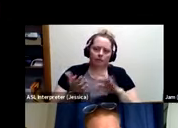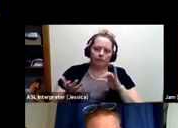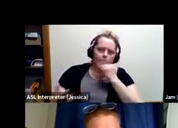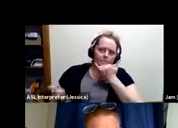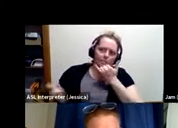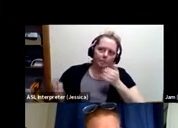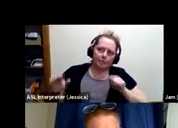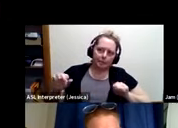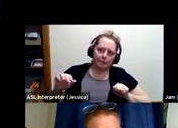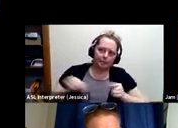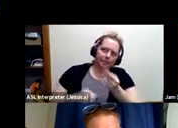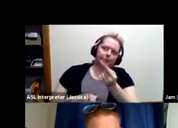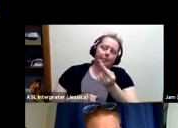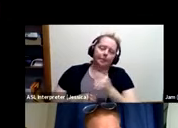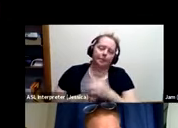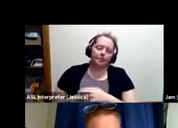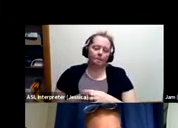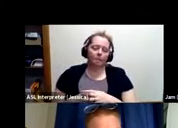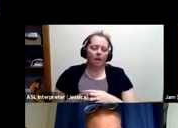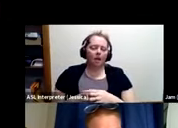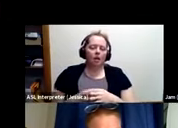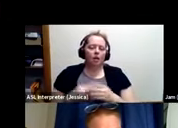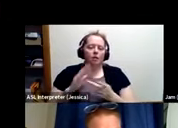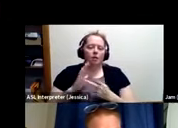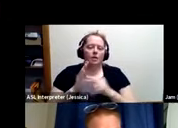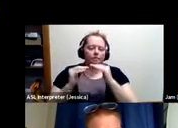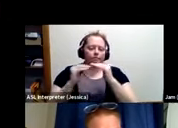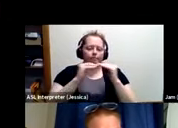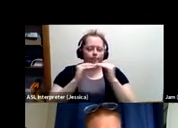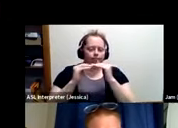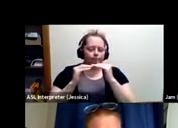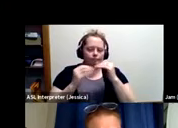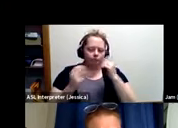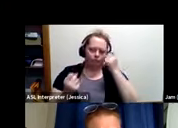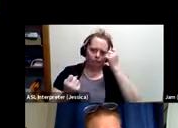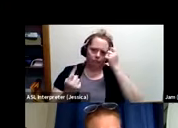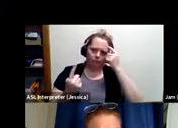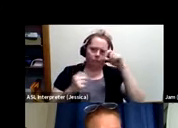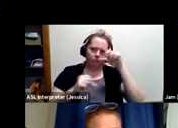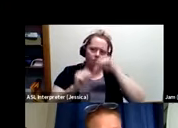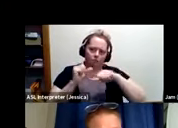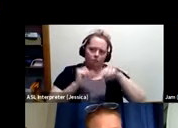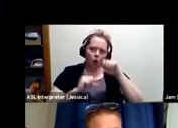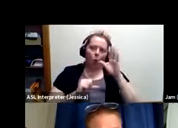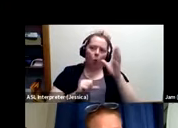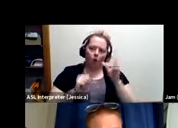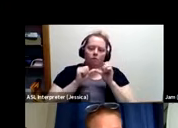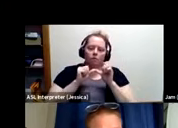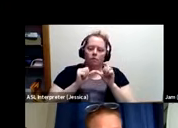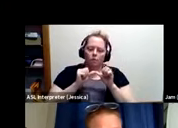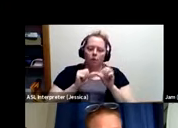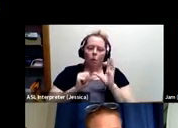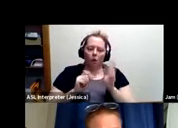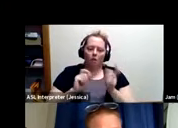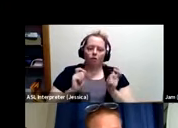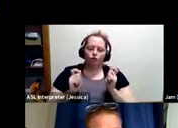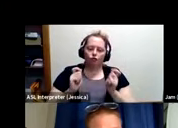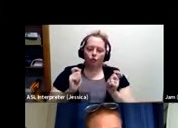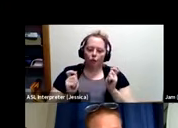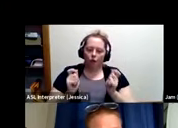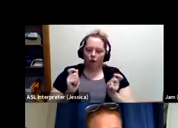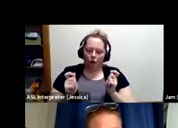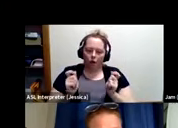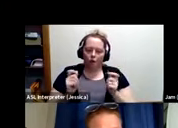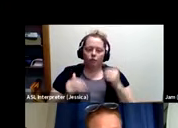it has to be sort of this mutual understanding of communication of it. This is going to be an ongoing thing. This is going to be a changing thing, because